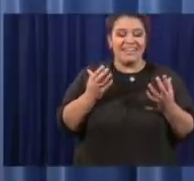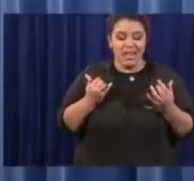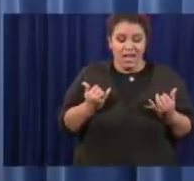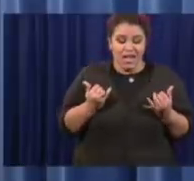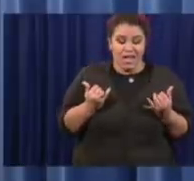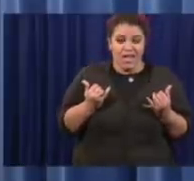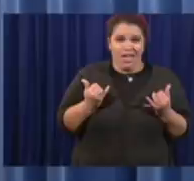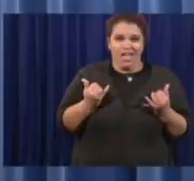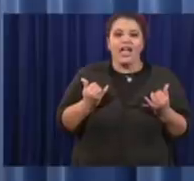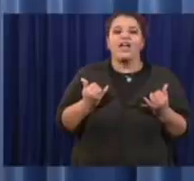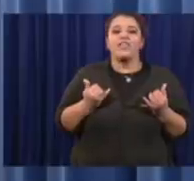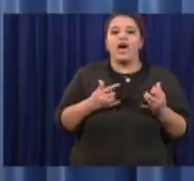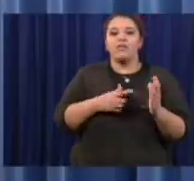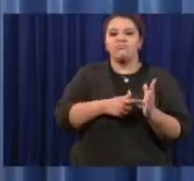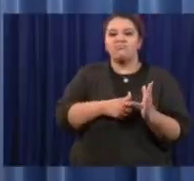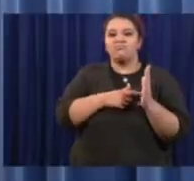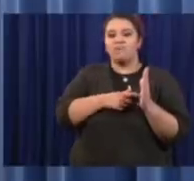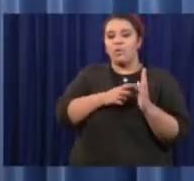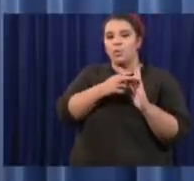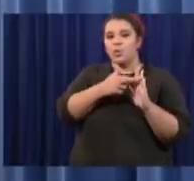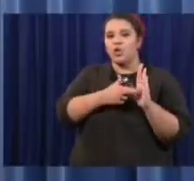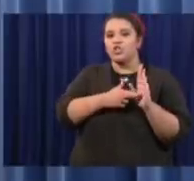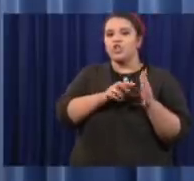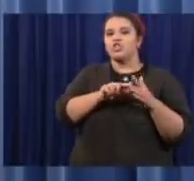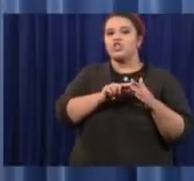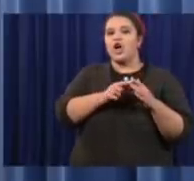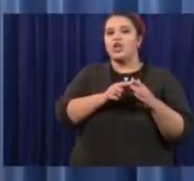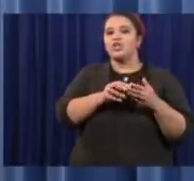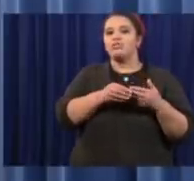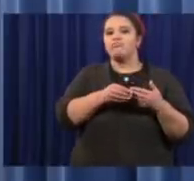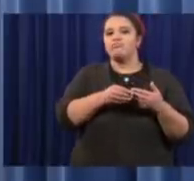wanted to know how we can know we'll be